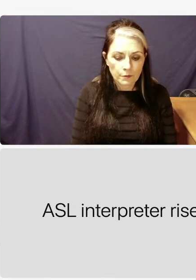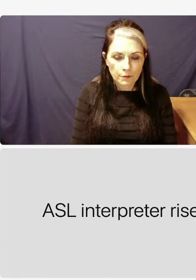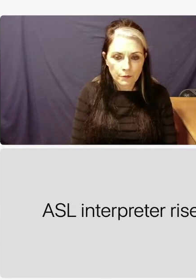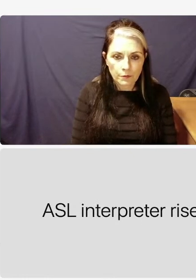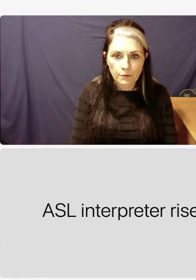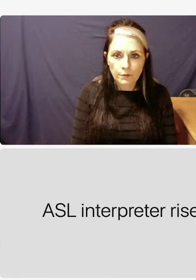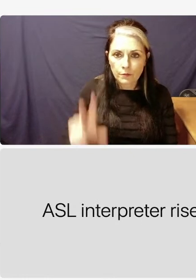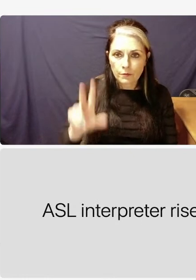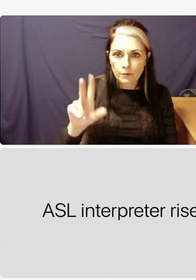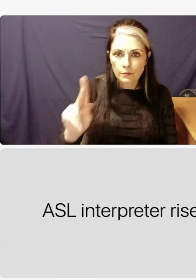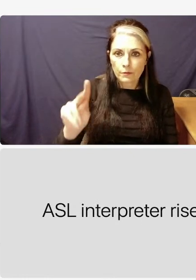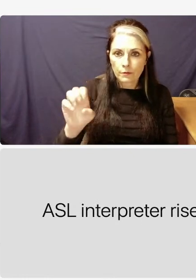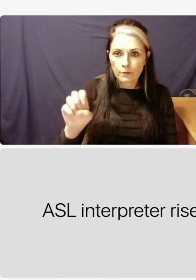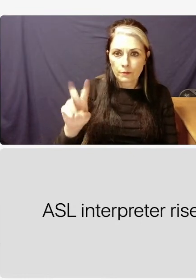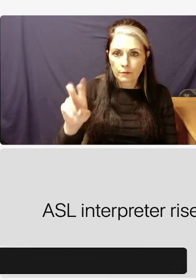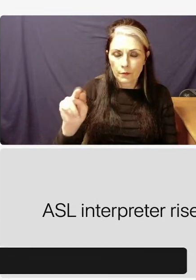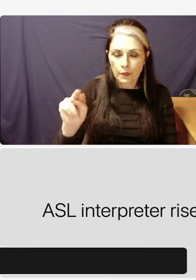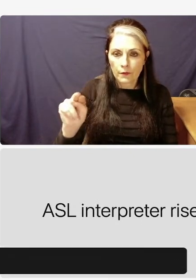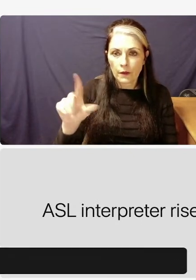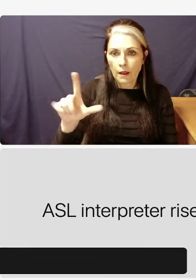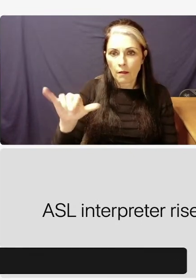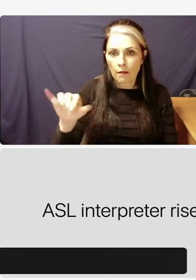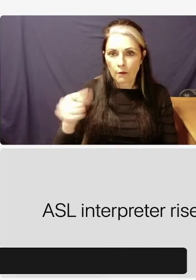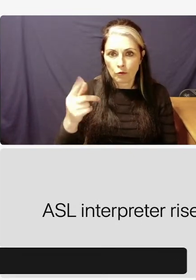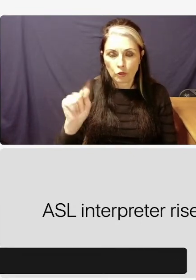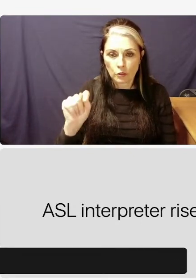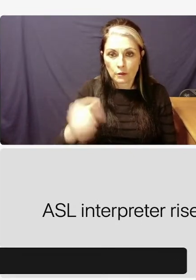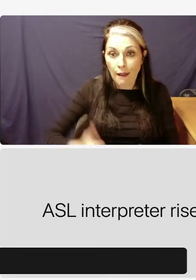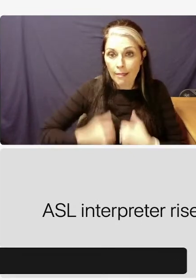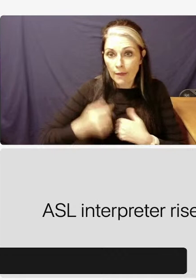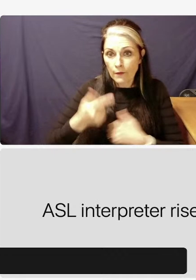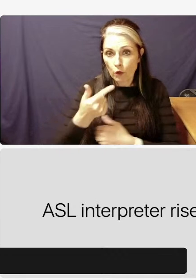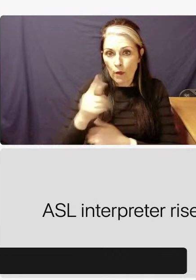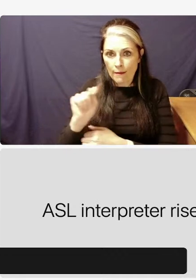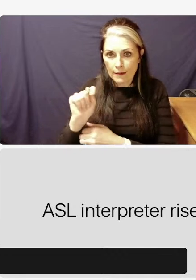uh my name is kevin light i live in grand terrace um